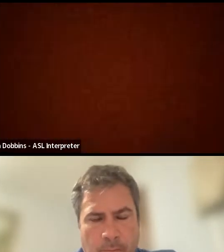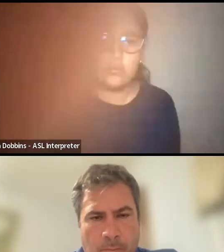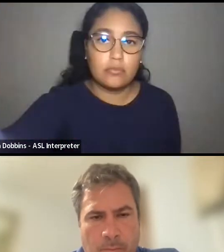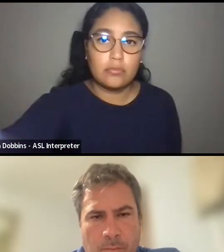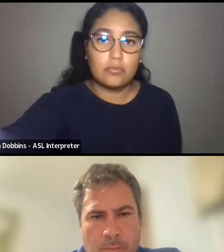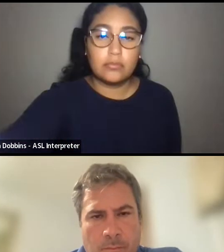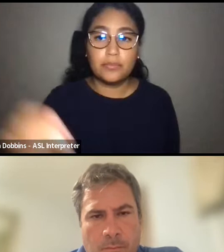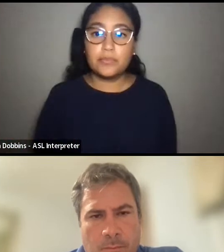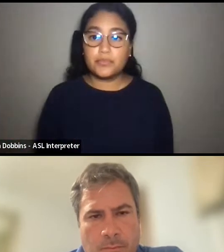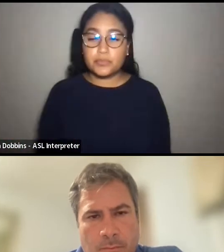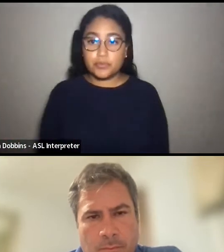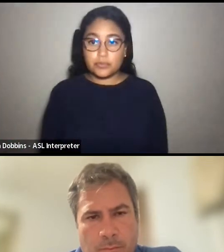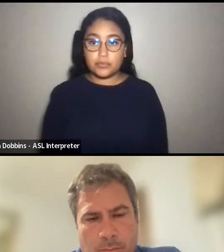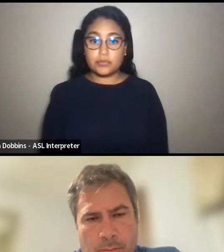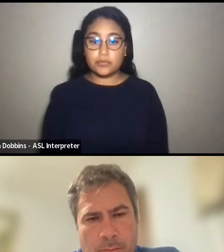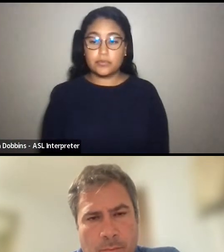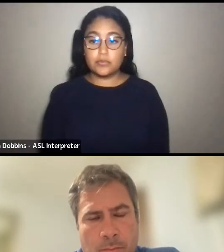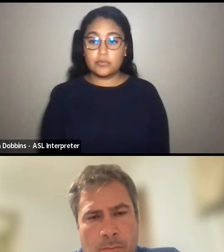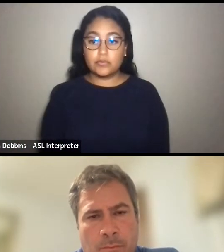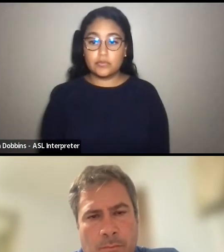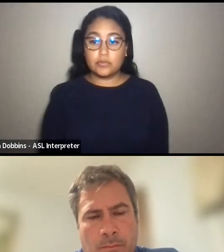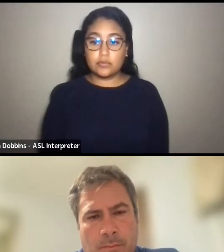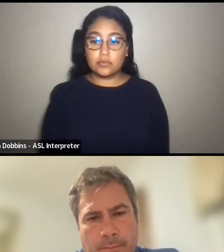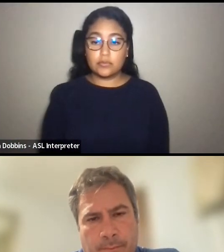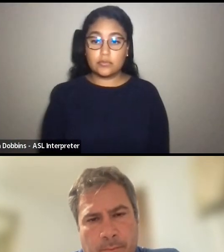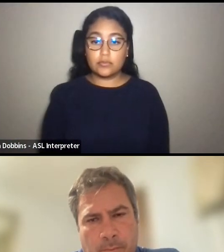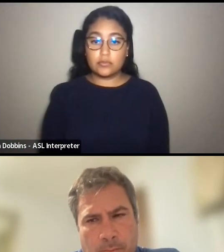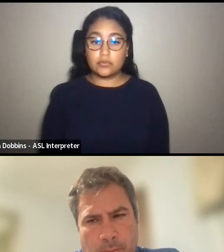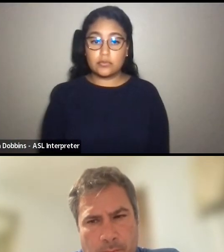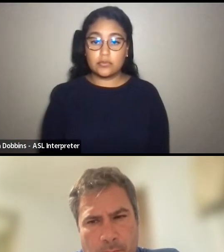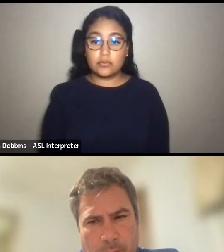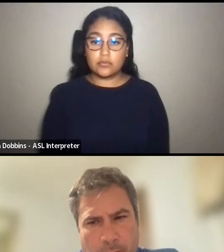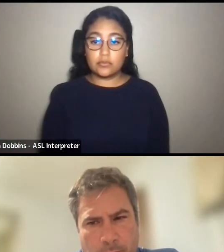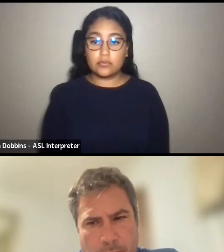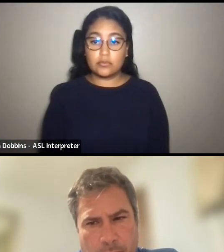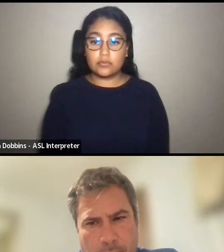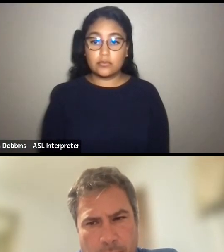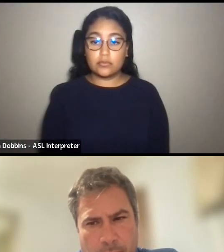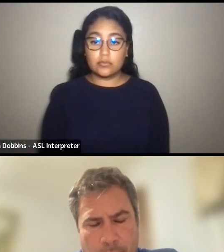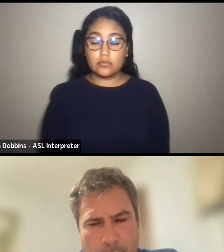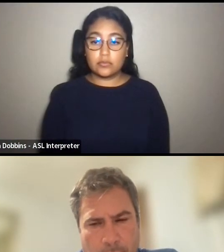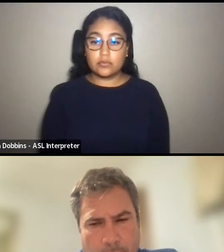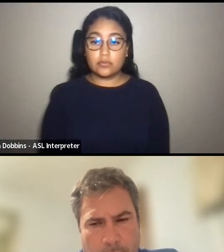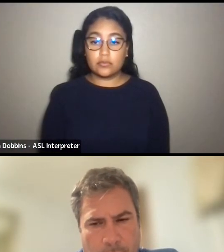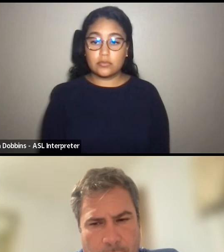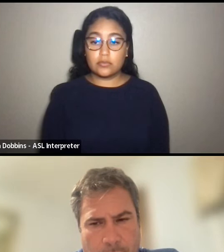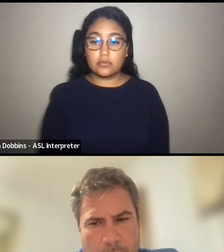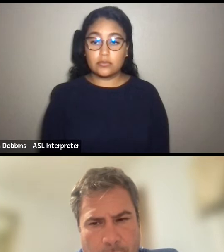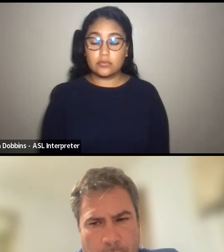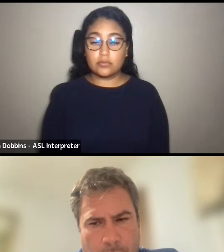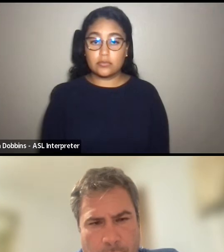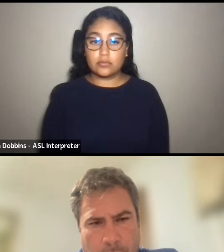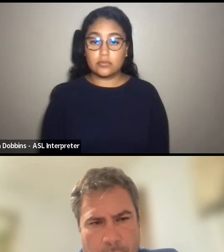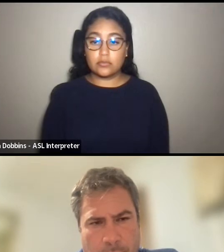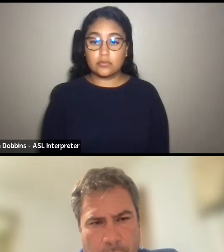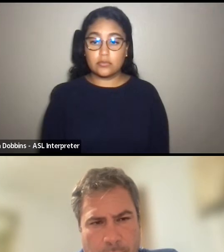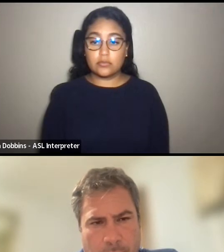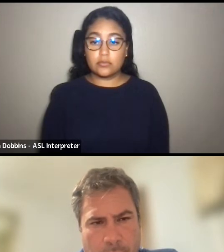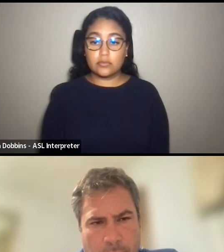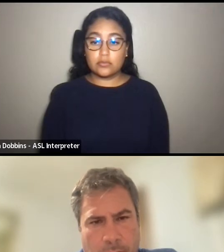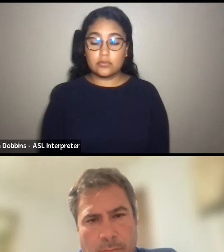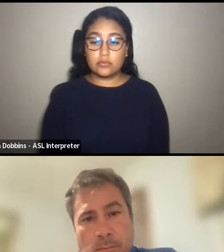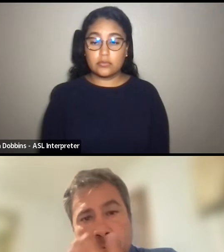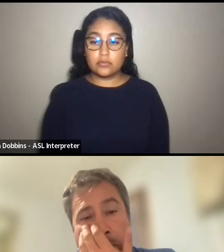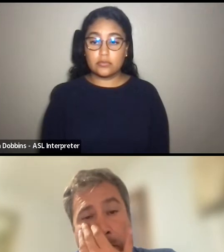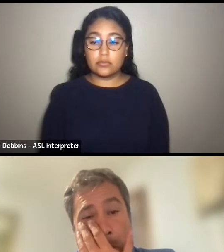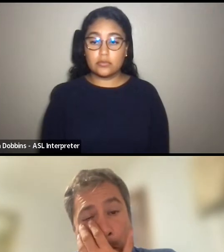Jews, Israel, or anybody. I hope that the world will focus on humanitarian efforts